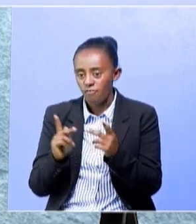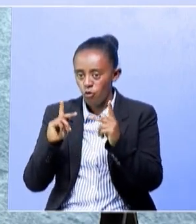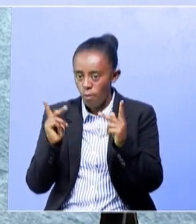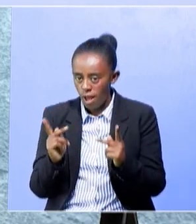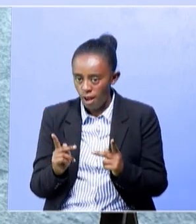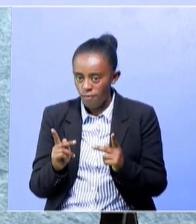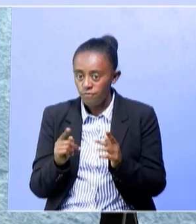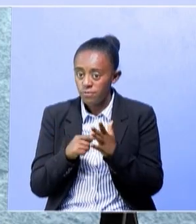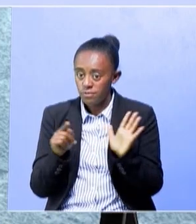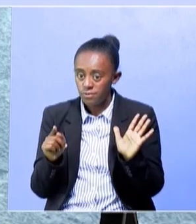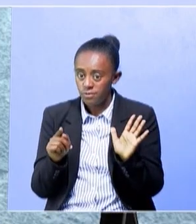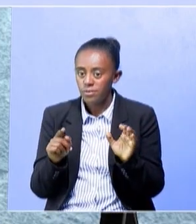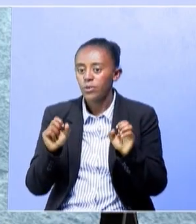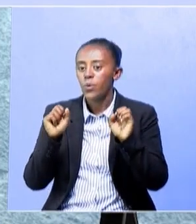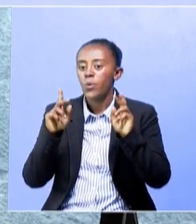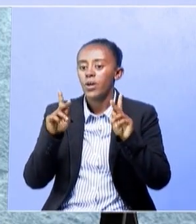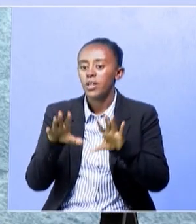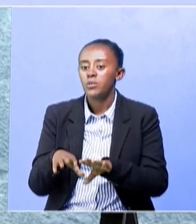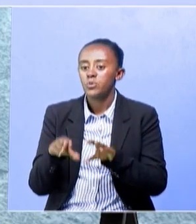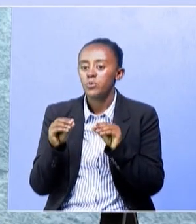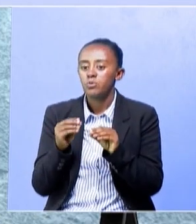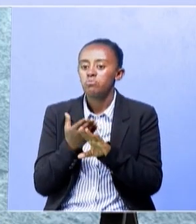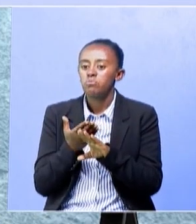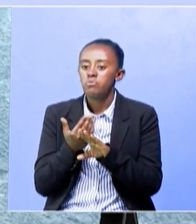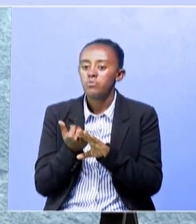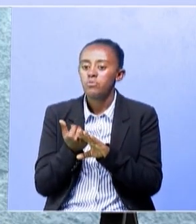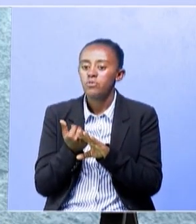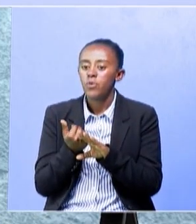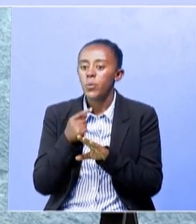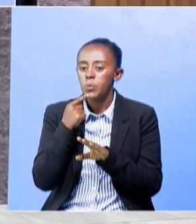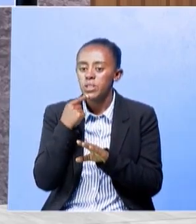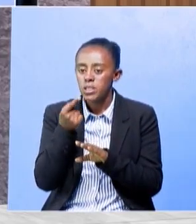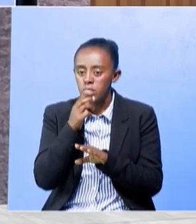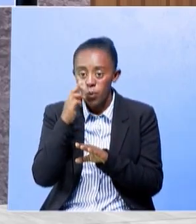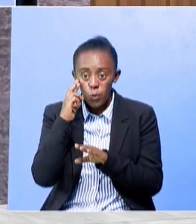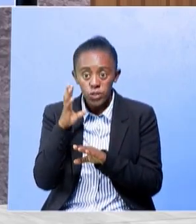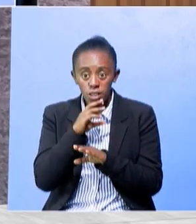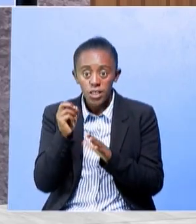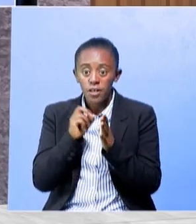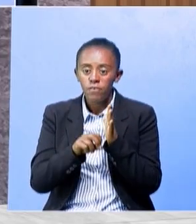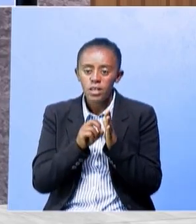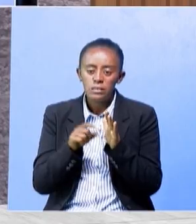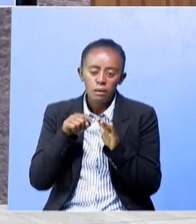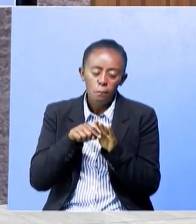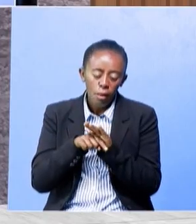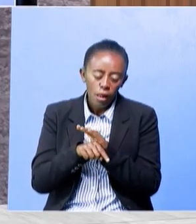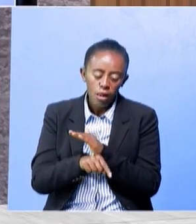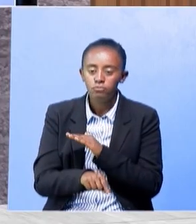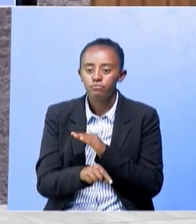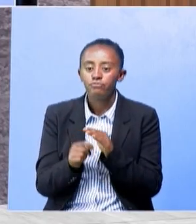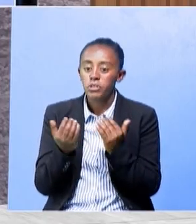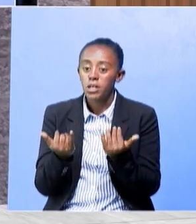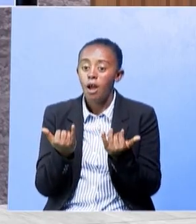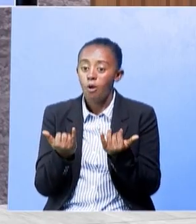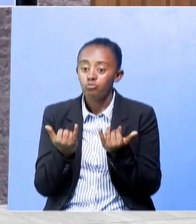Good. Okay, students, before we say something about cause and effect in deeply, now